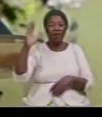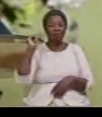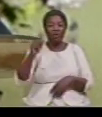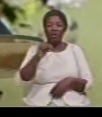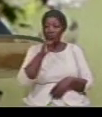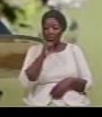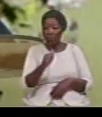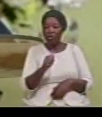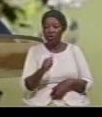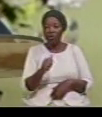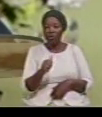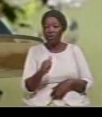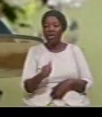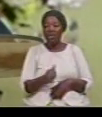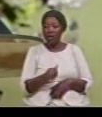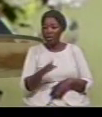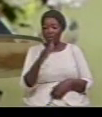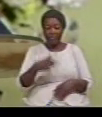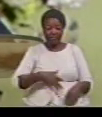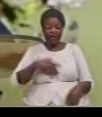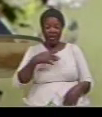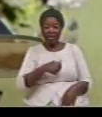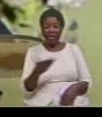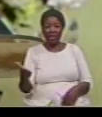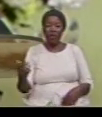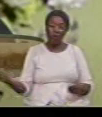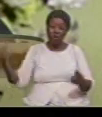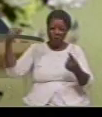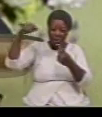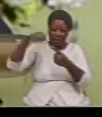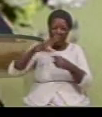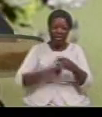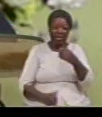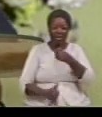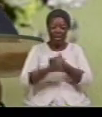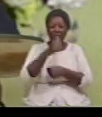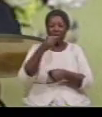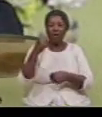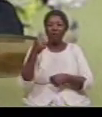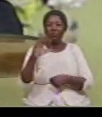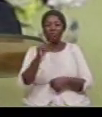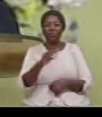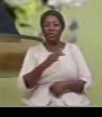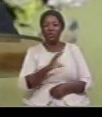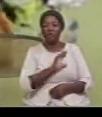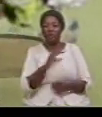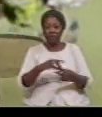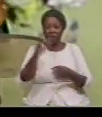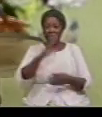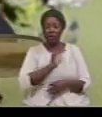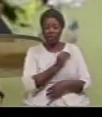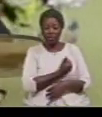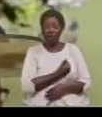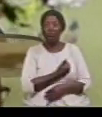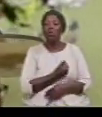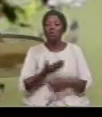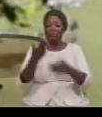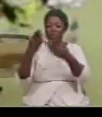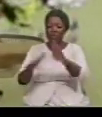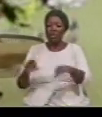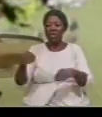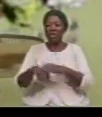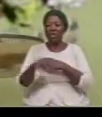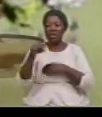alarm nor perceive any danger to his soul. I pray today, sinners that are hearing the word of God here